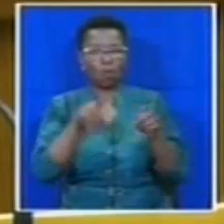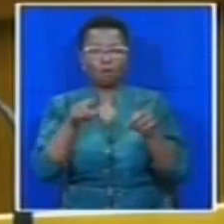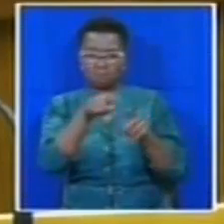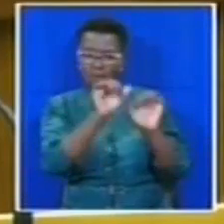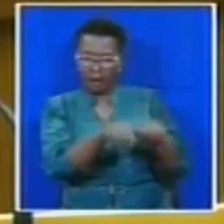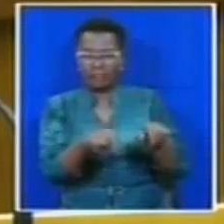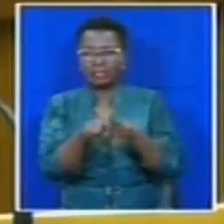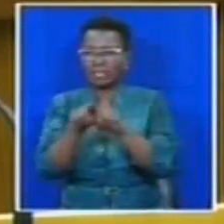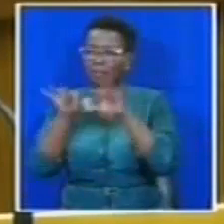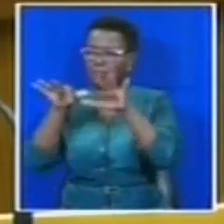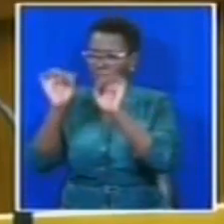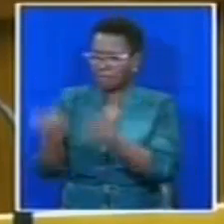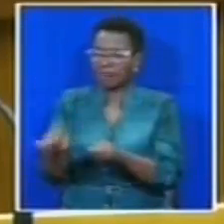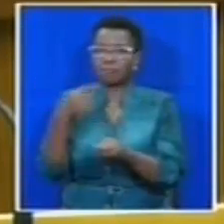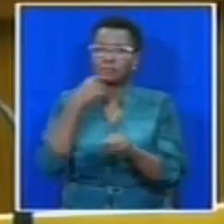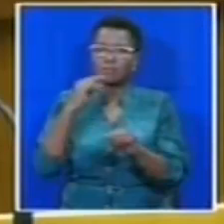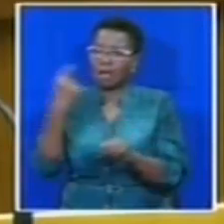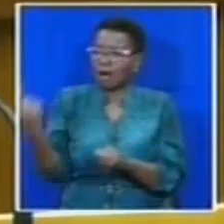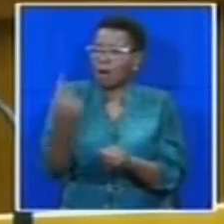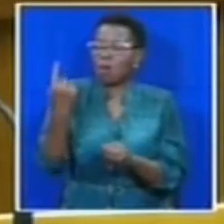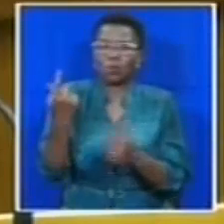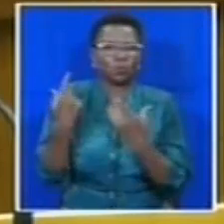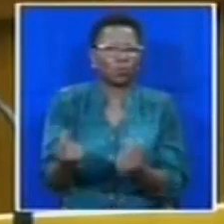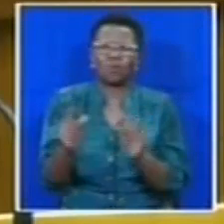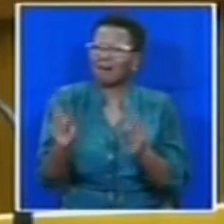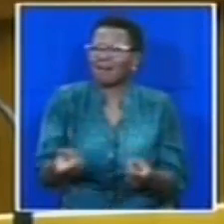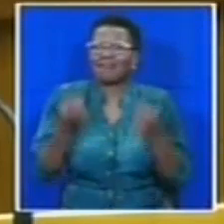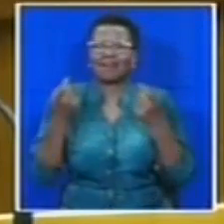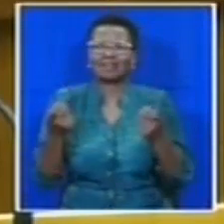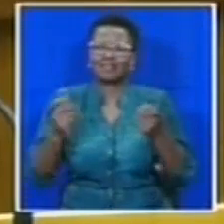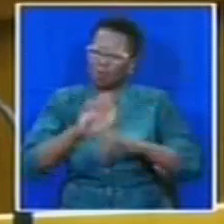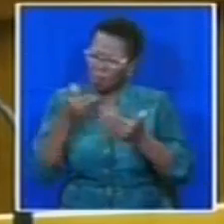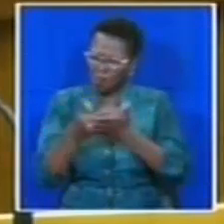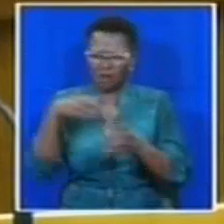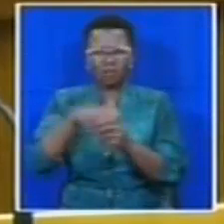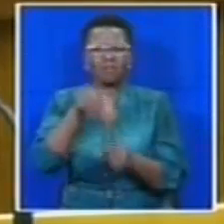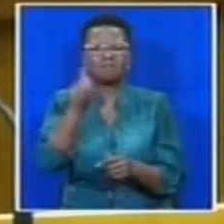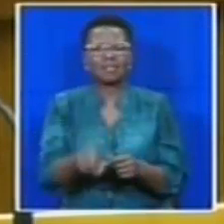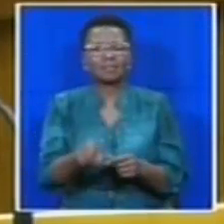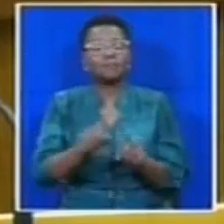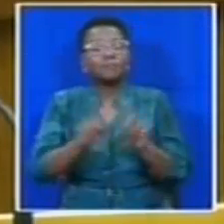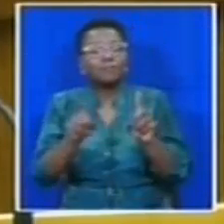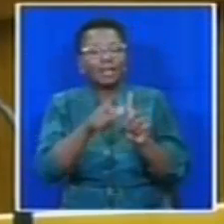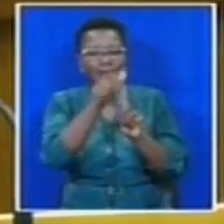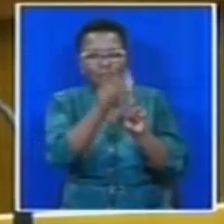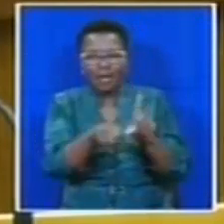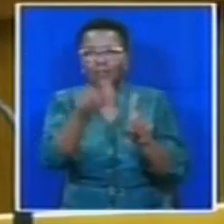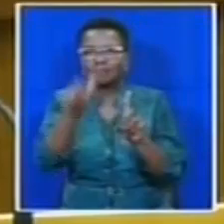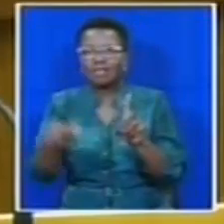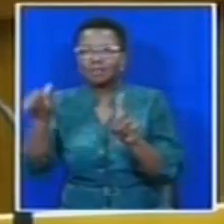large, can meet all of these aspirations alone. Yet, if each of us contributes our shared